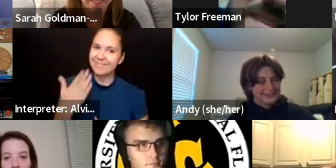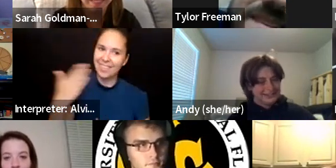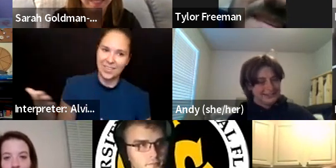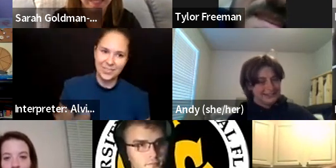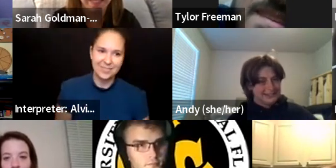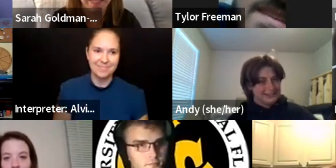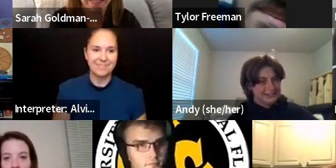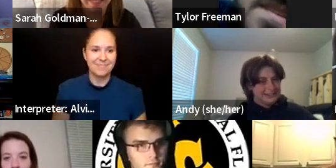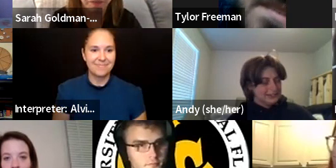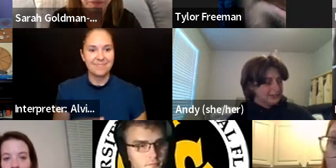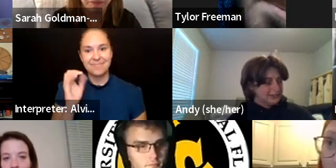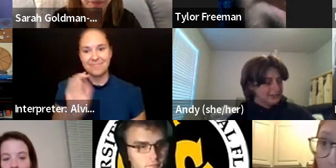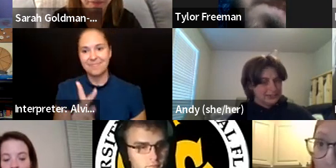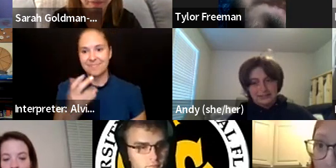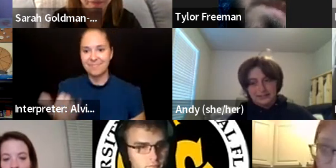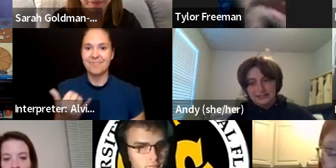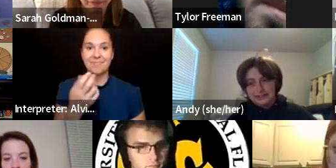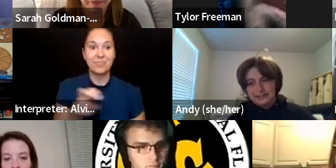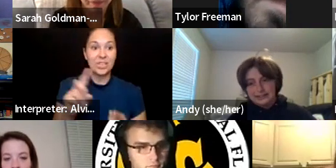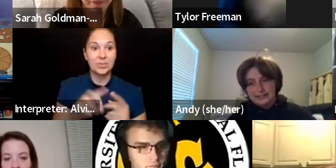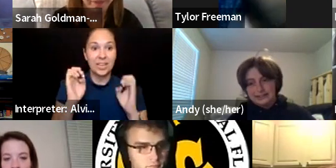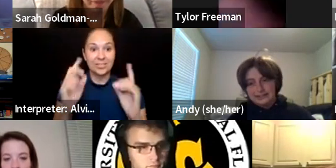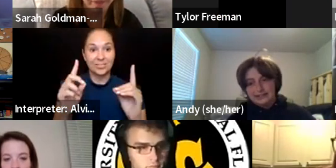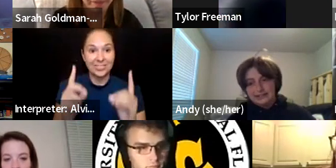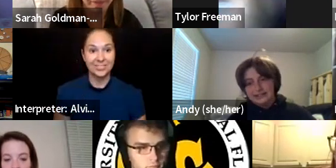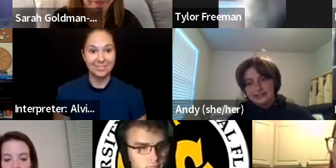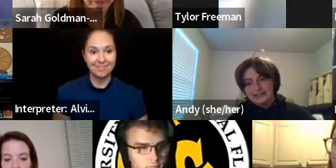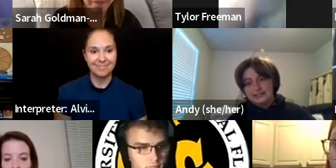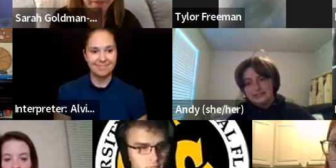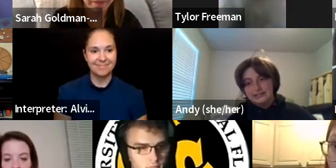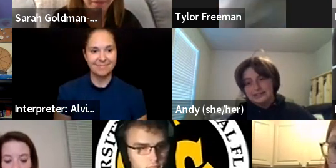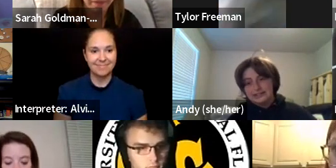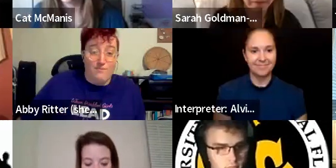All right, let's go to education.